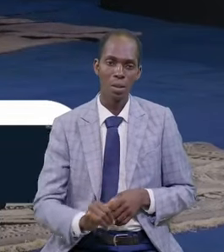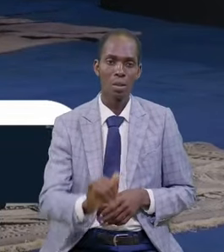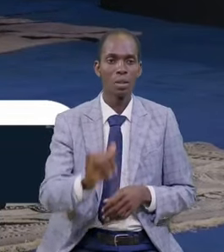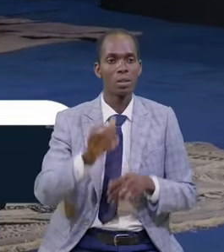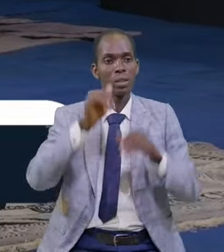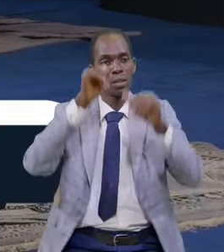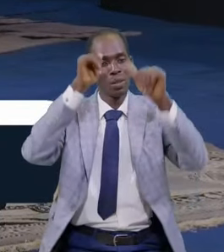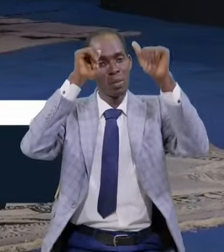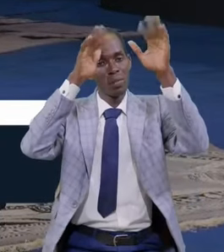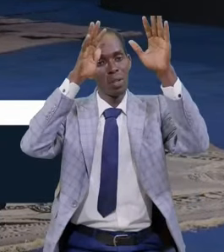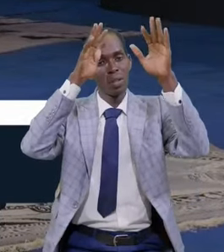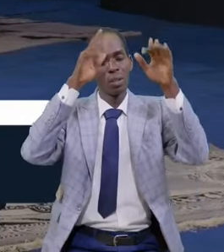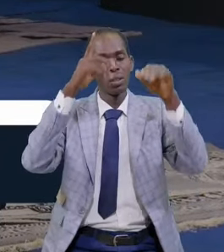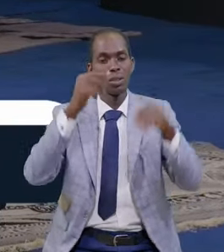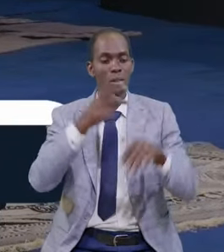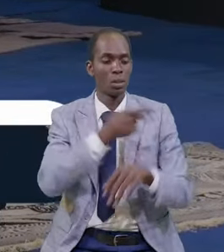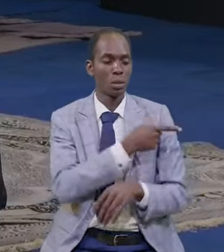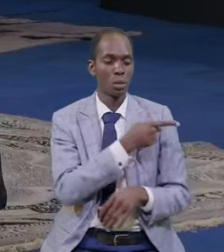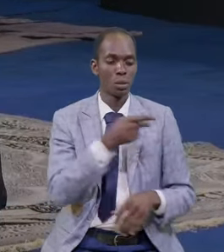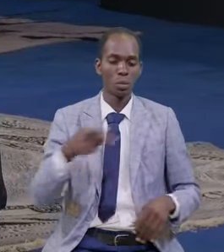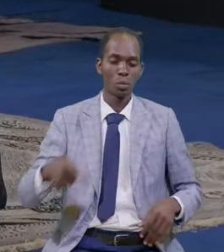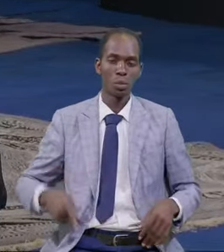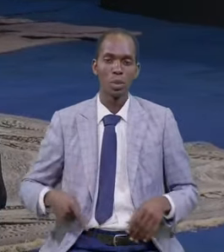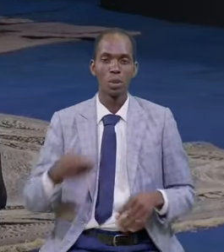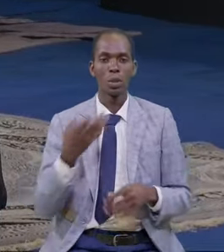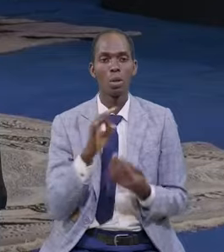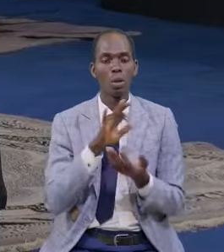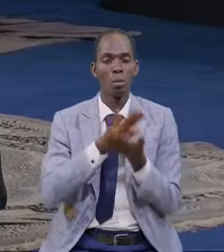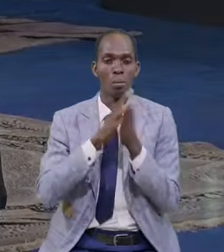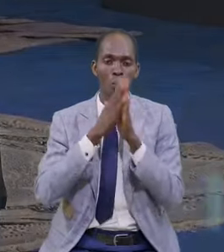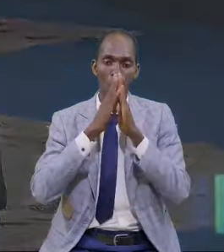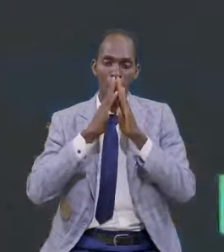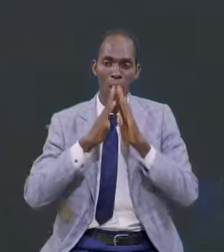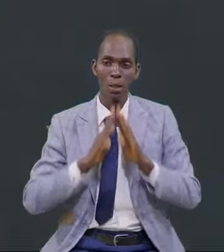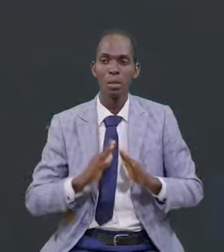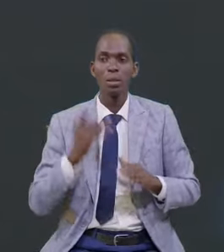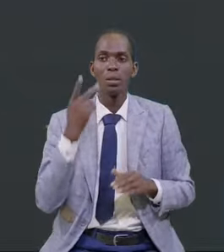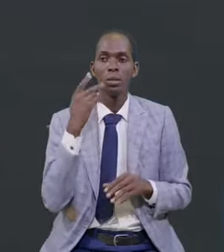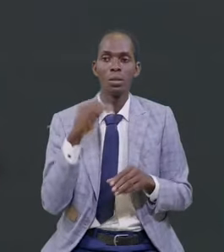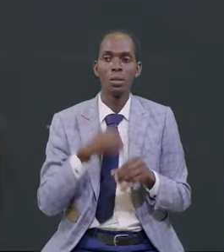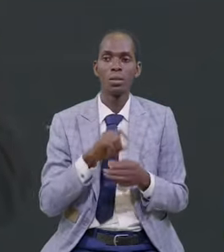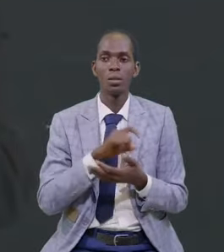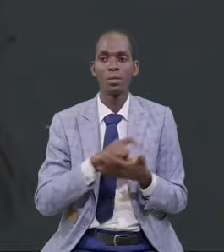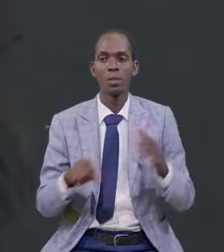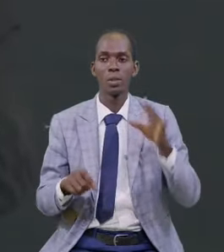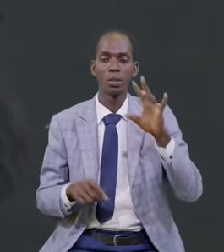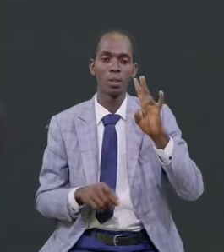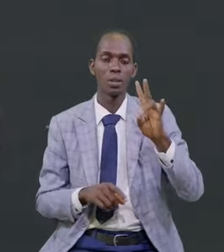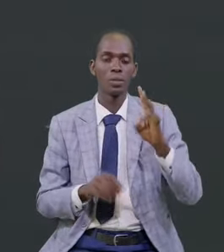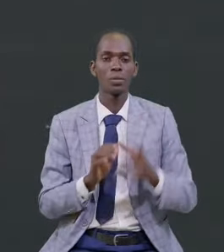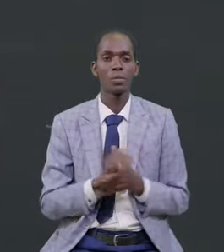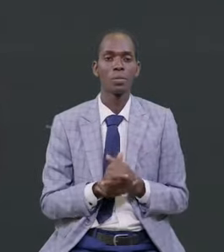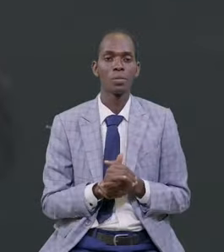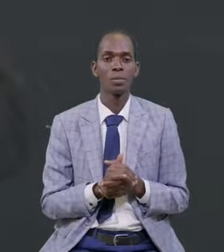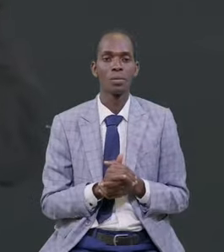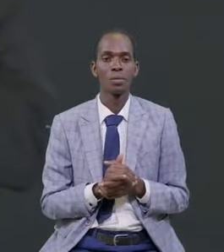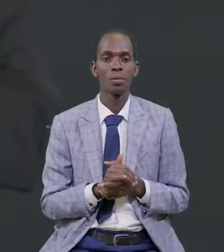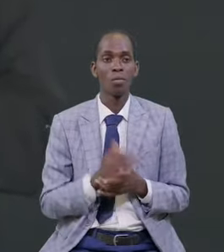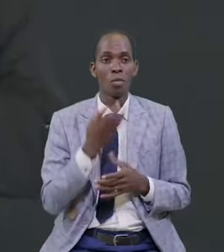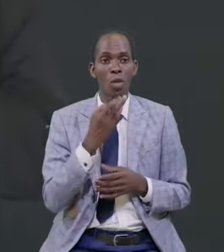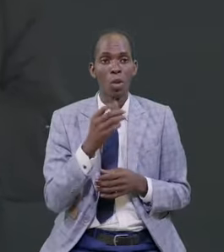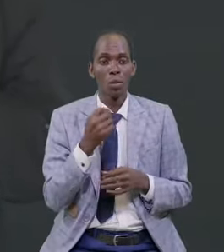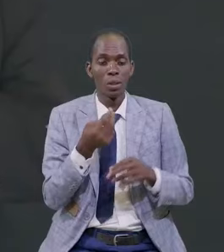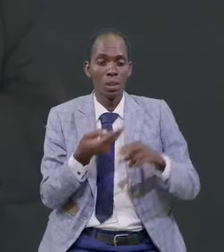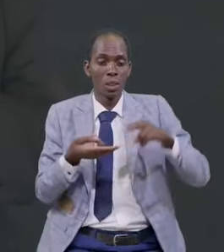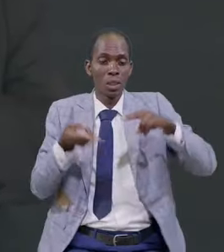priest of Peace look at verse S in verse S it says of the increase of